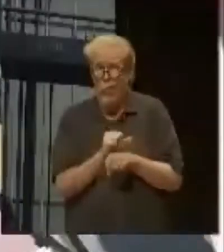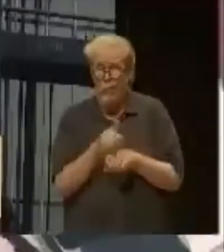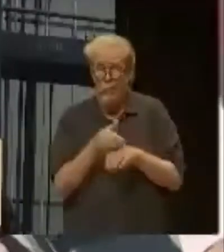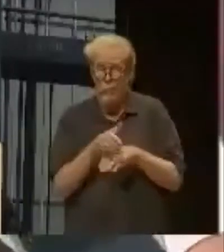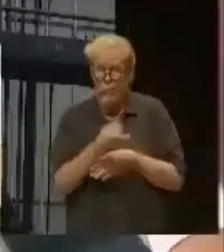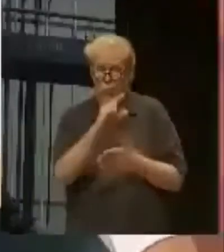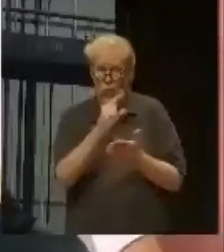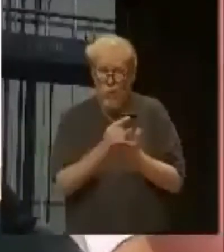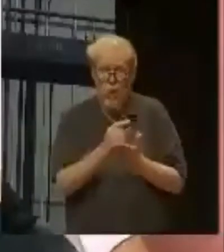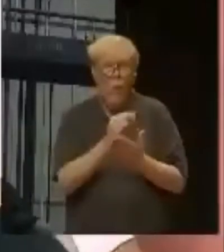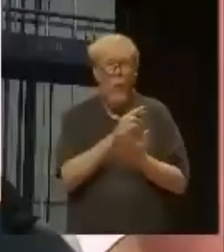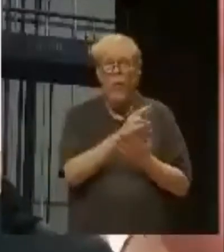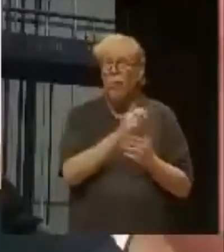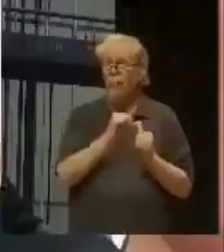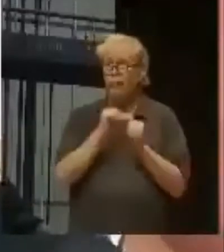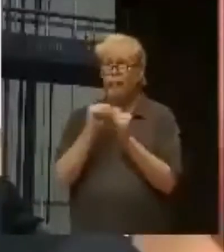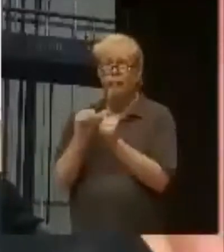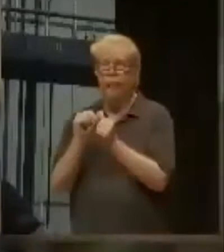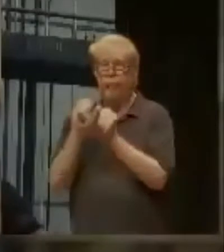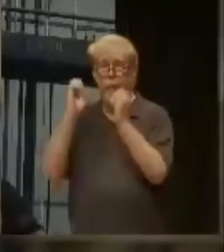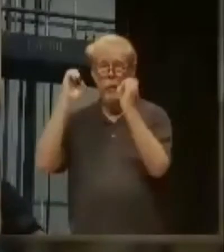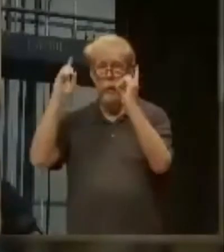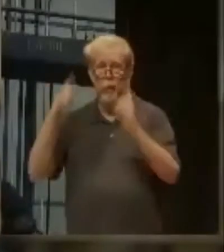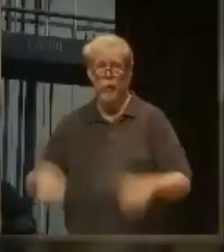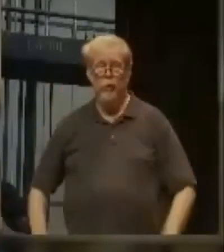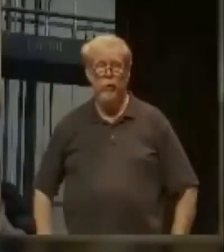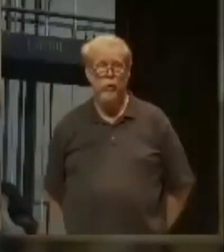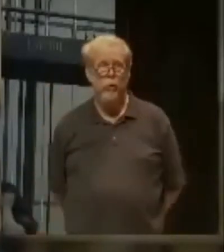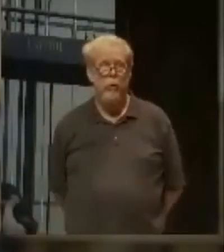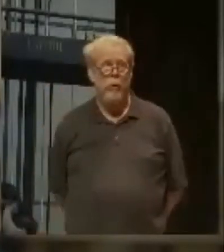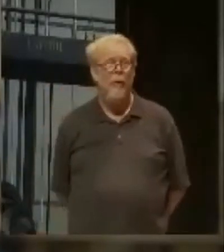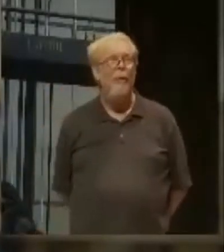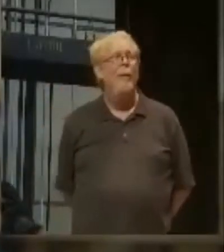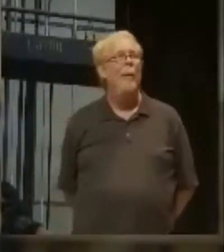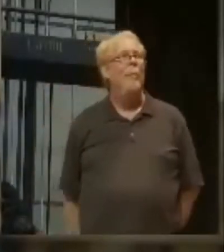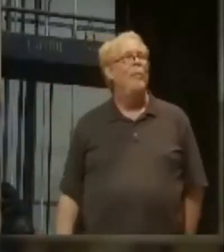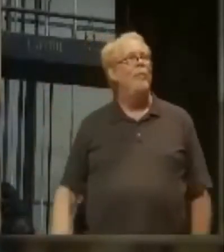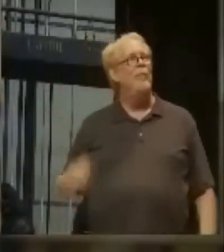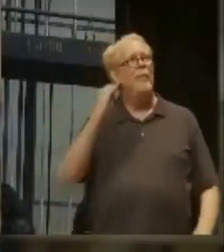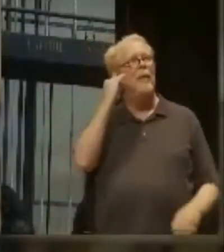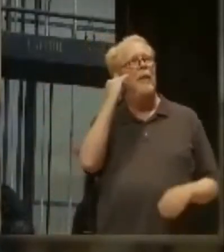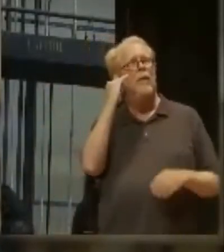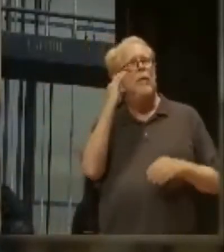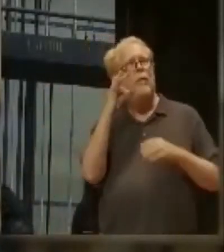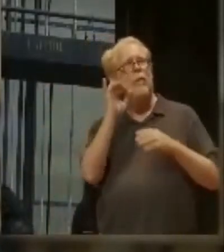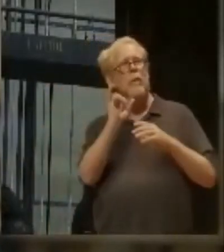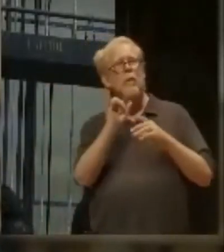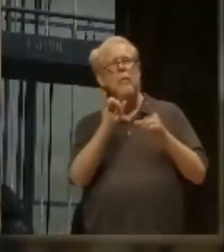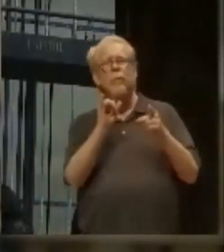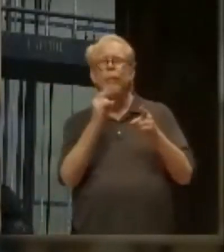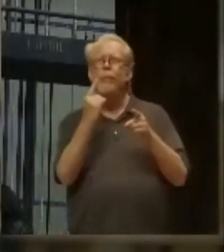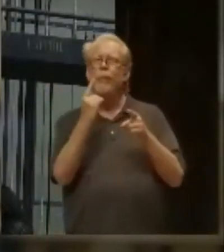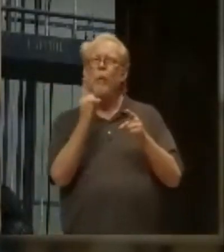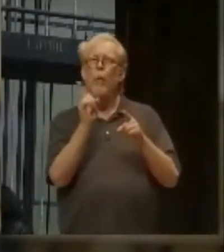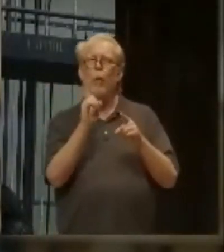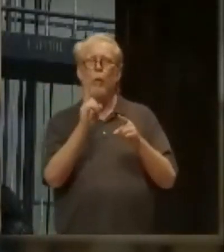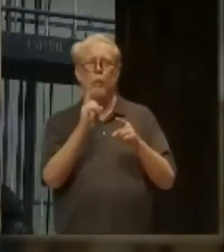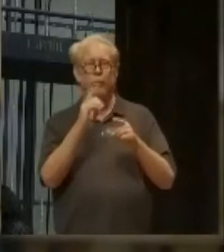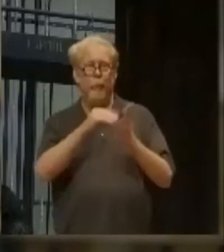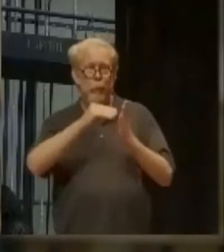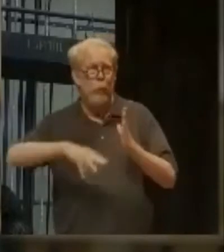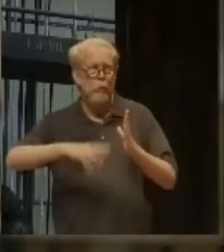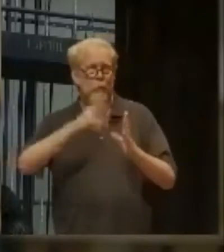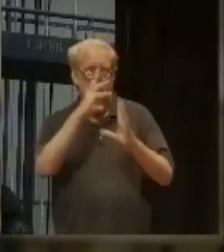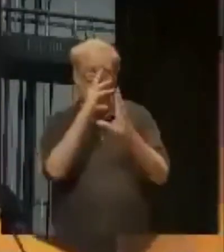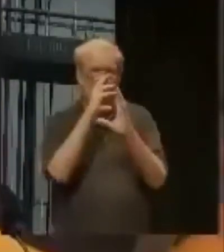or continue their education. The ideal classroom at Edison PTEC School of Business is one where students are engaged, highly engaged,